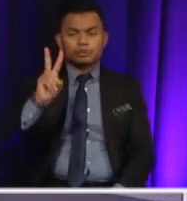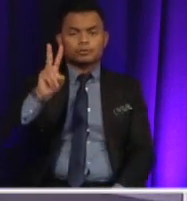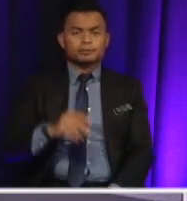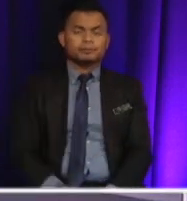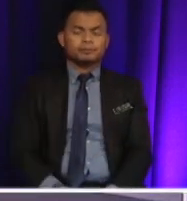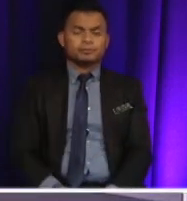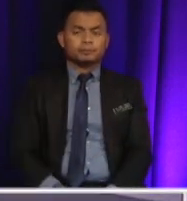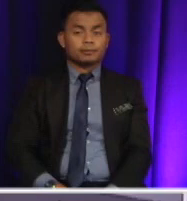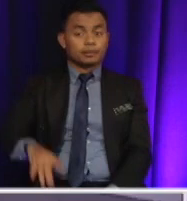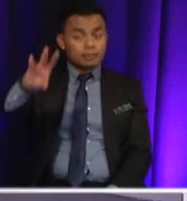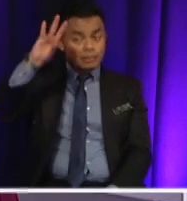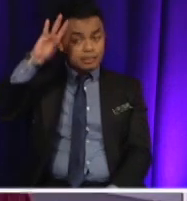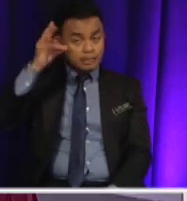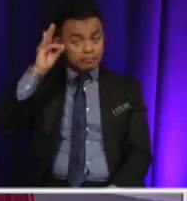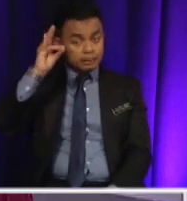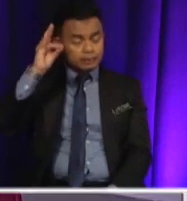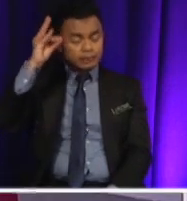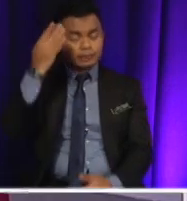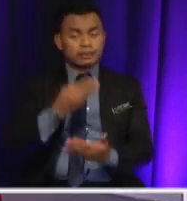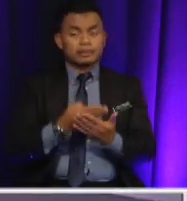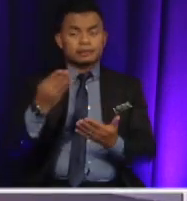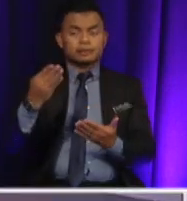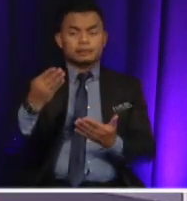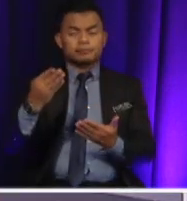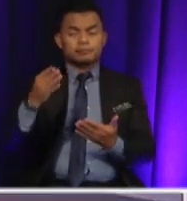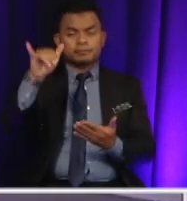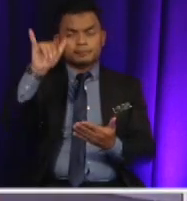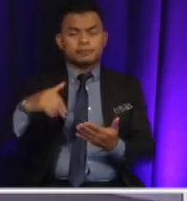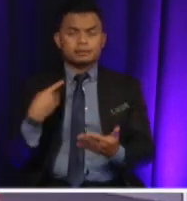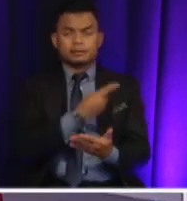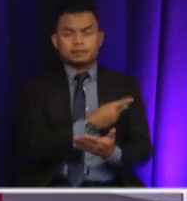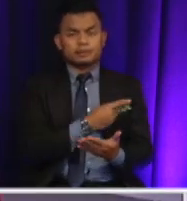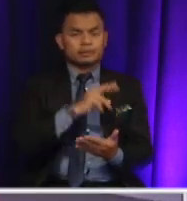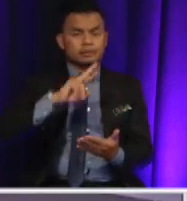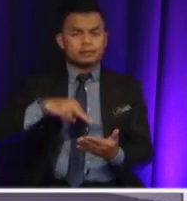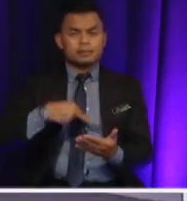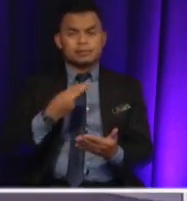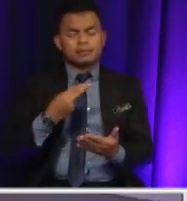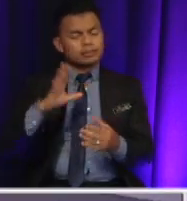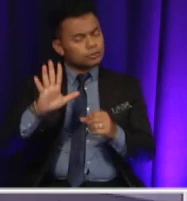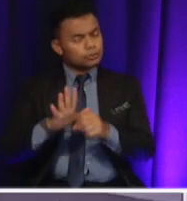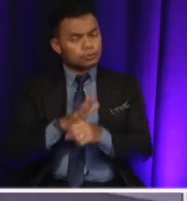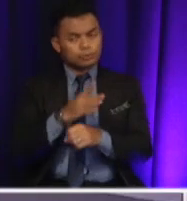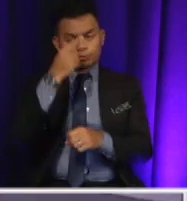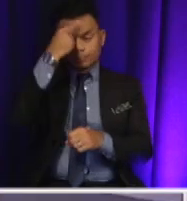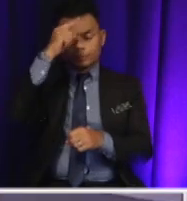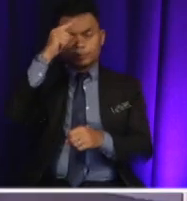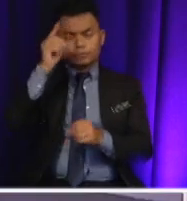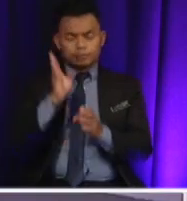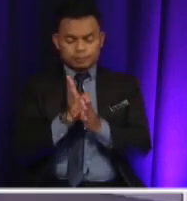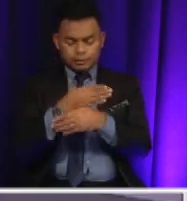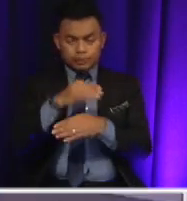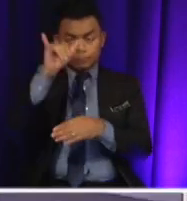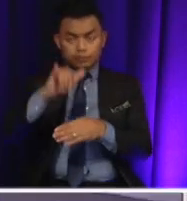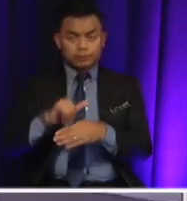2, we have 17 items that are very useful, correct? If they Yes. are in good shape. Sellotape